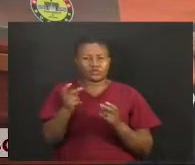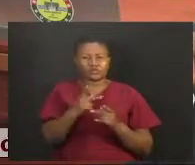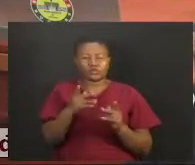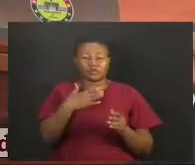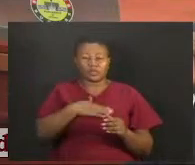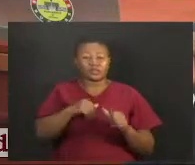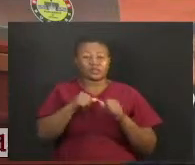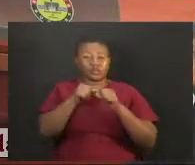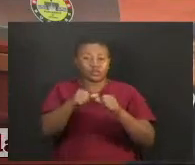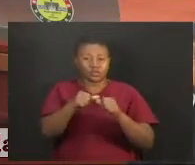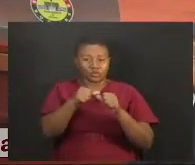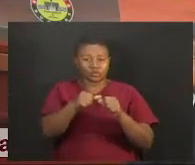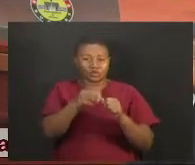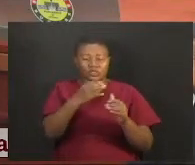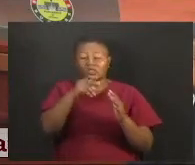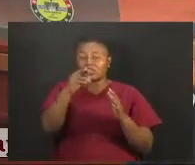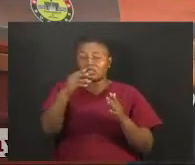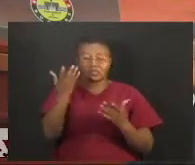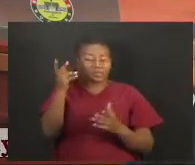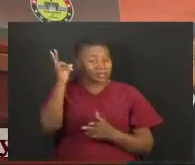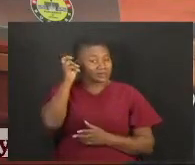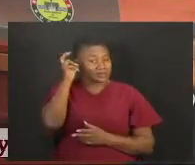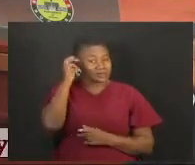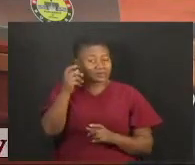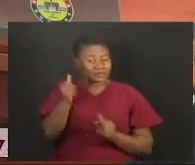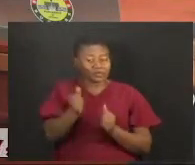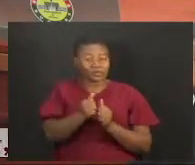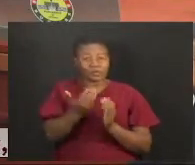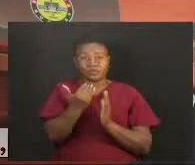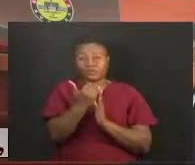take the budget statement from the Minister of Finance.